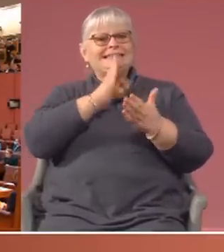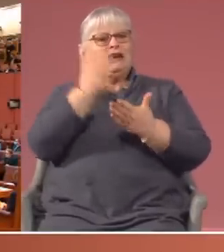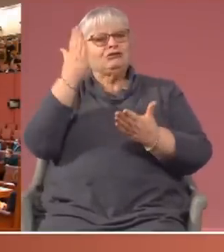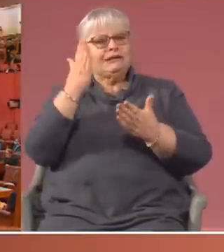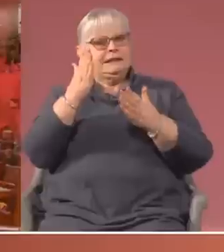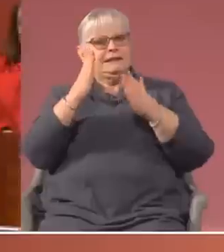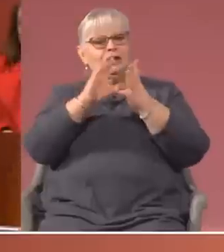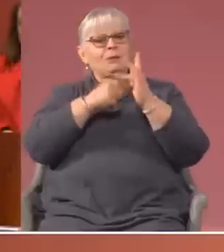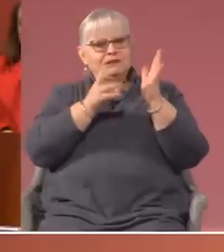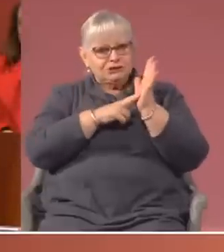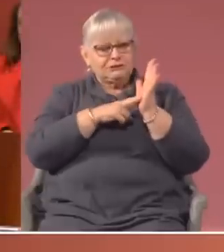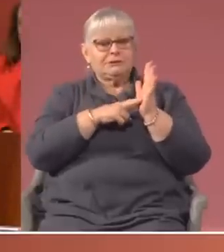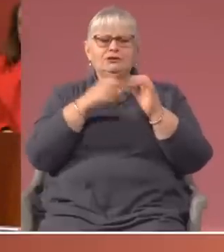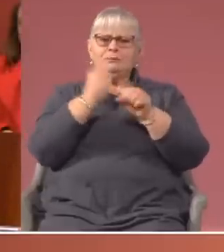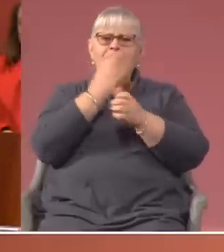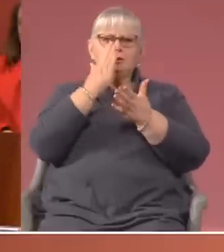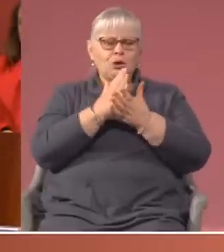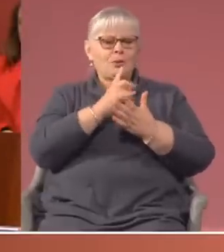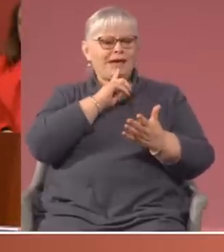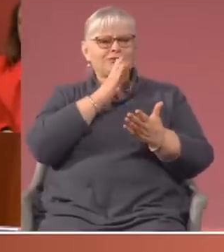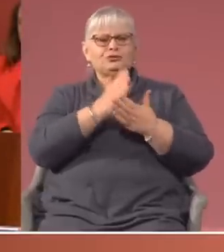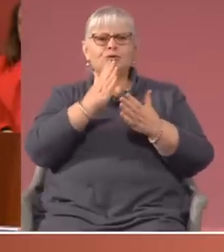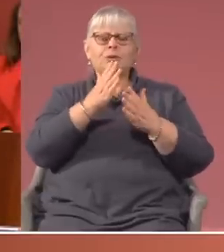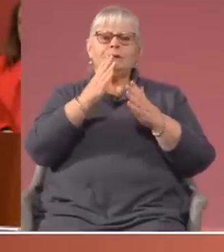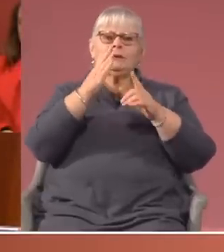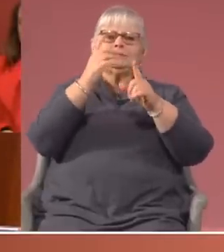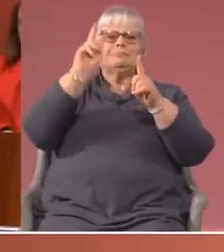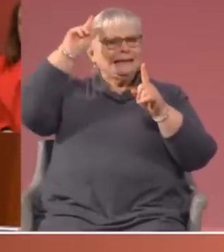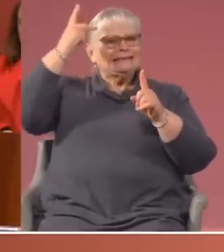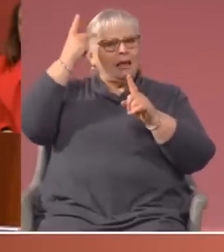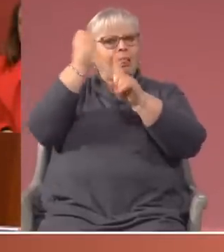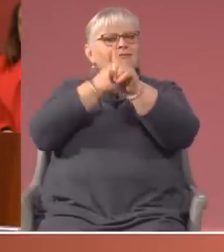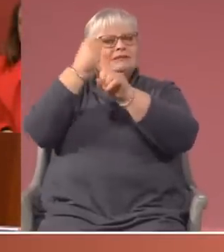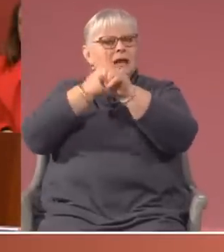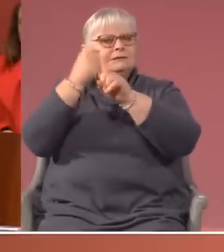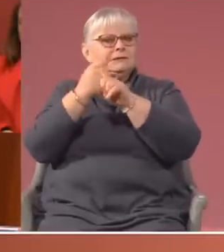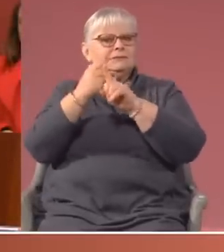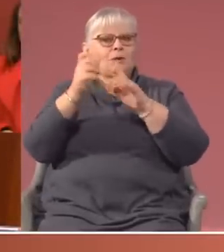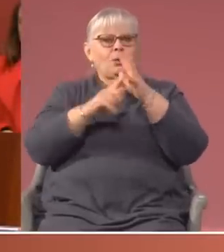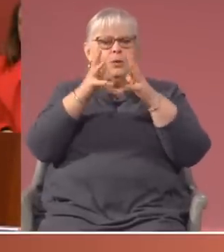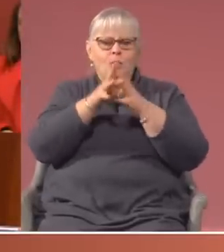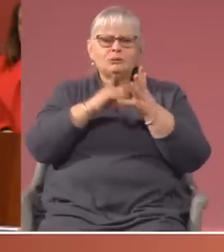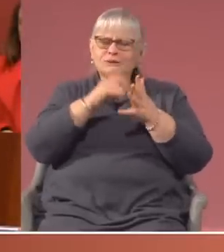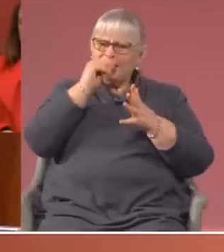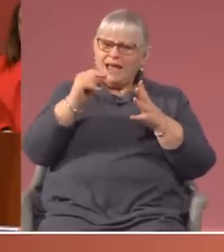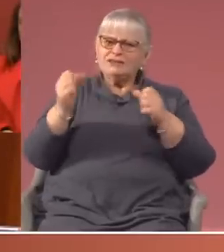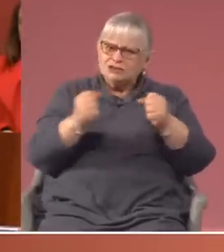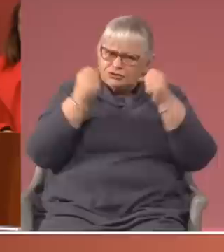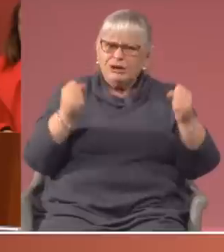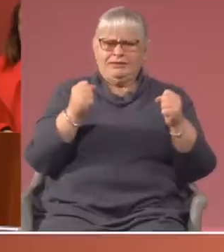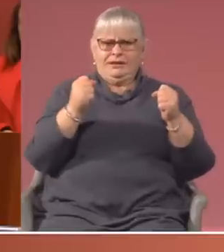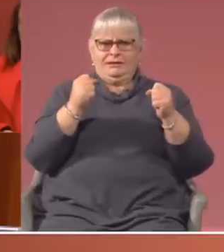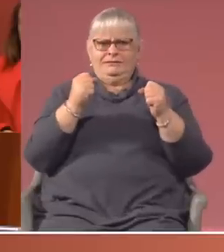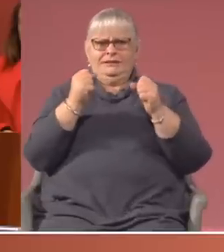donations and truth in political advertising laws, we have a real chance to strengthen our democracy and ensure Australians